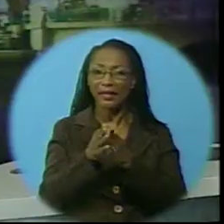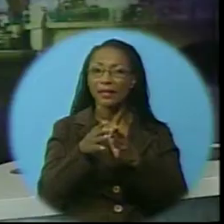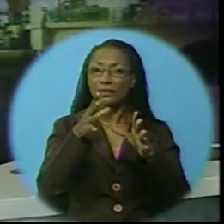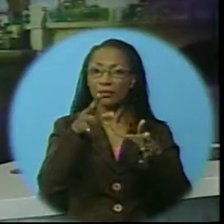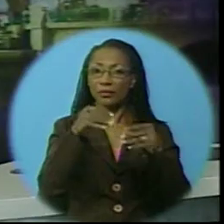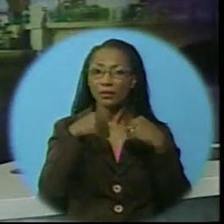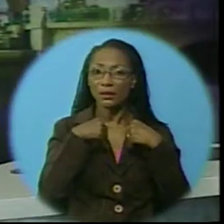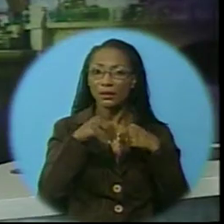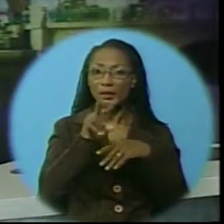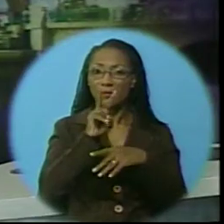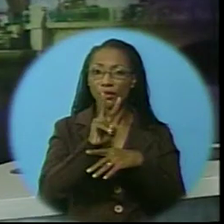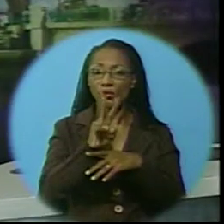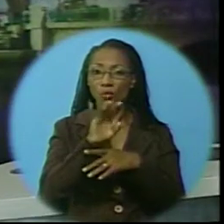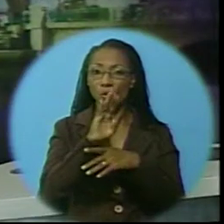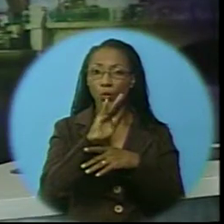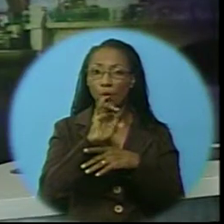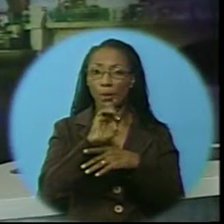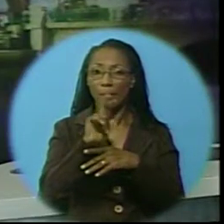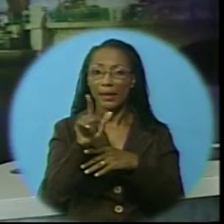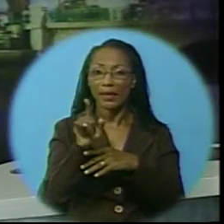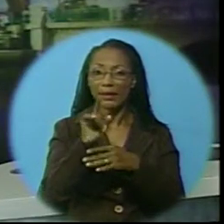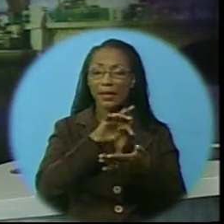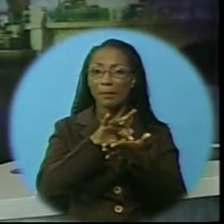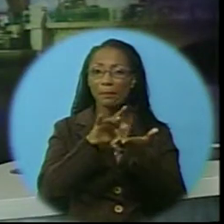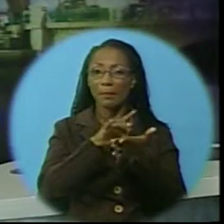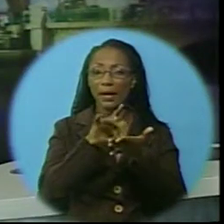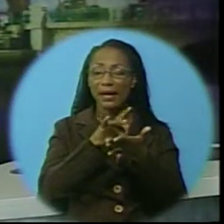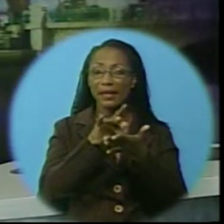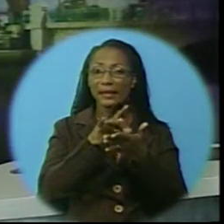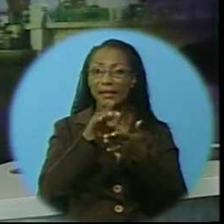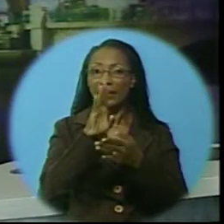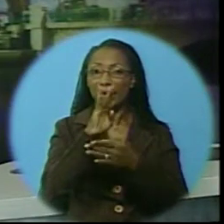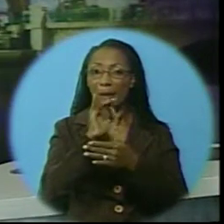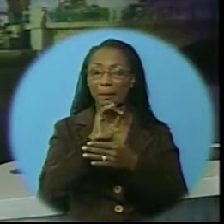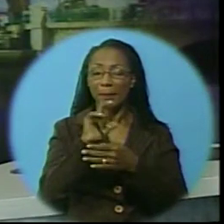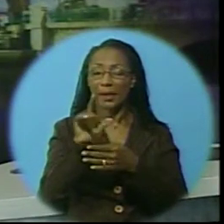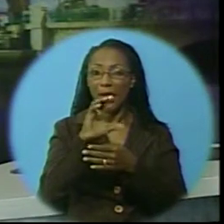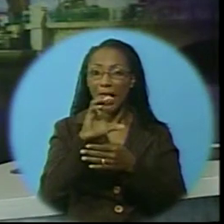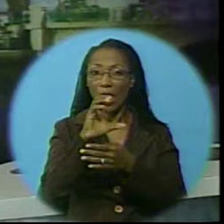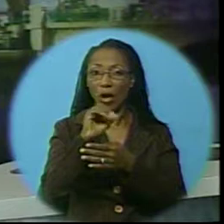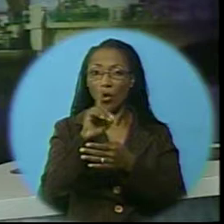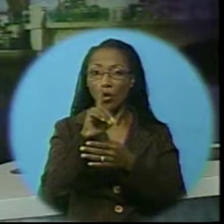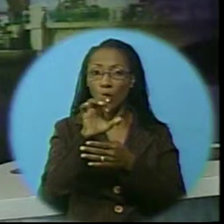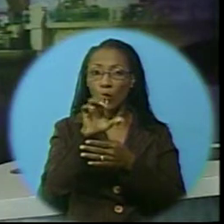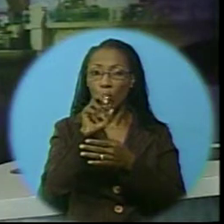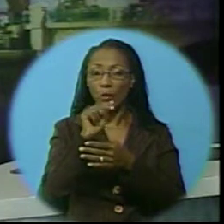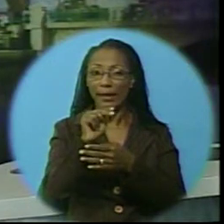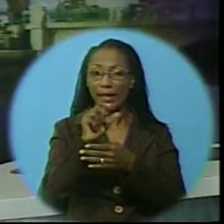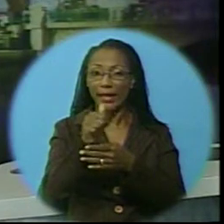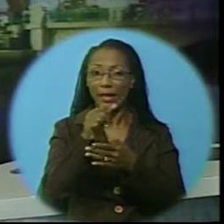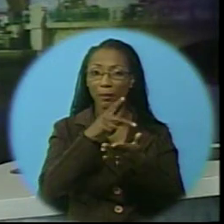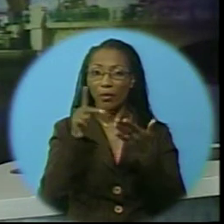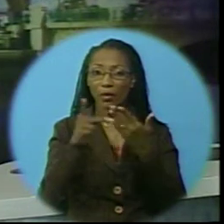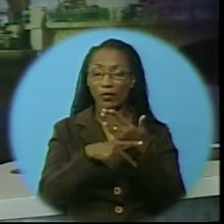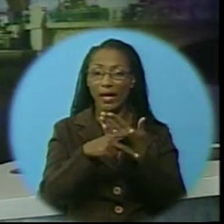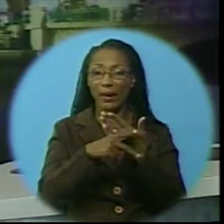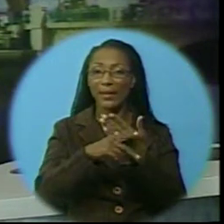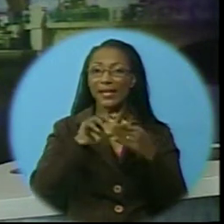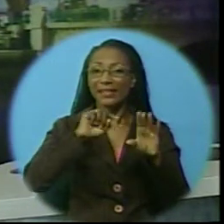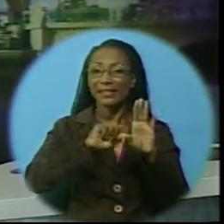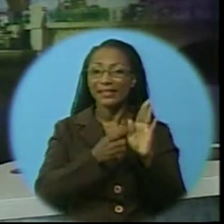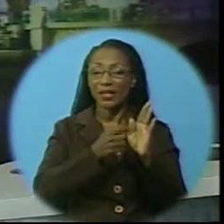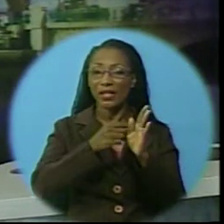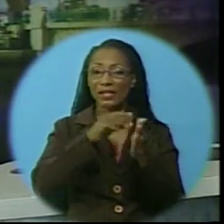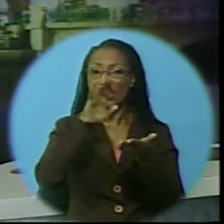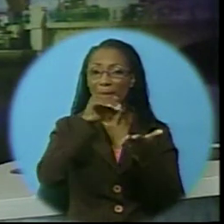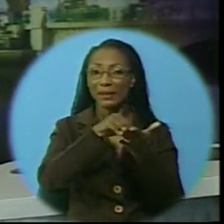billion medical billing and coding business. A partially funded 9-month program is starting mid-September, offering